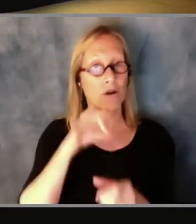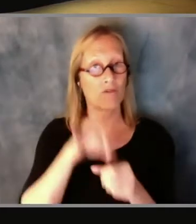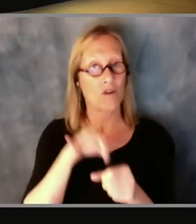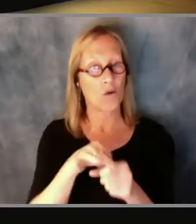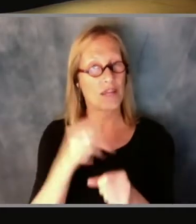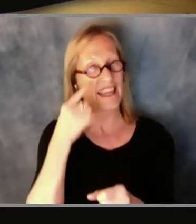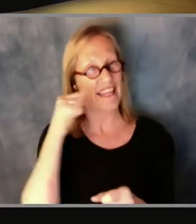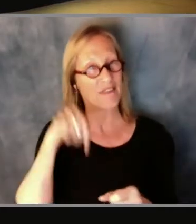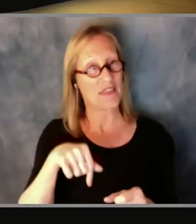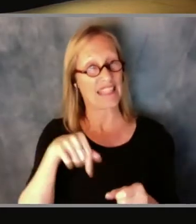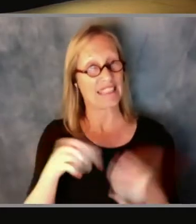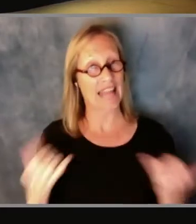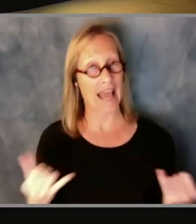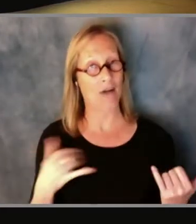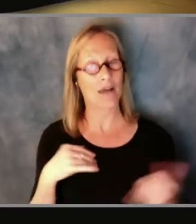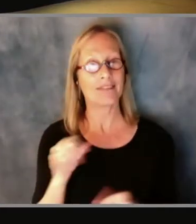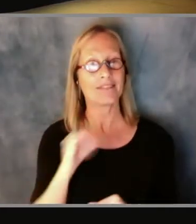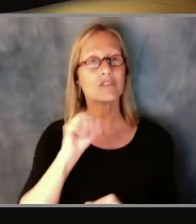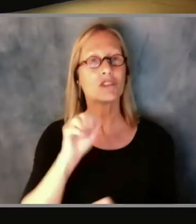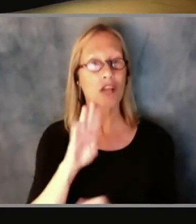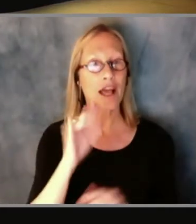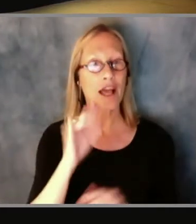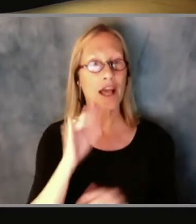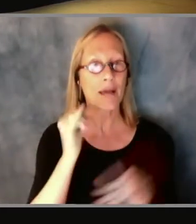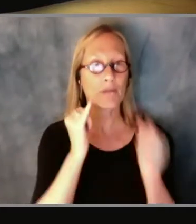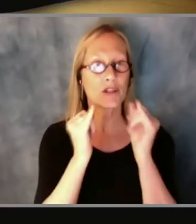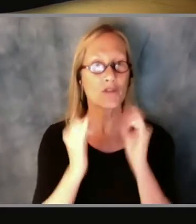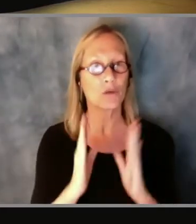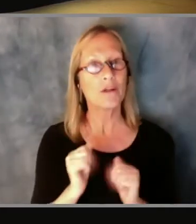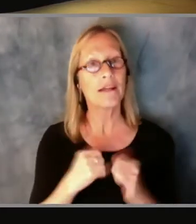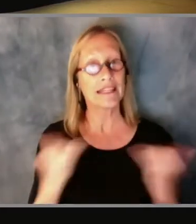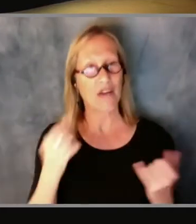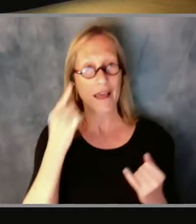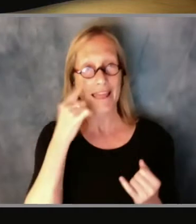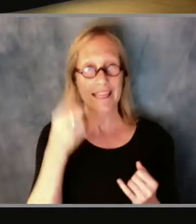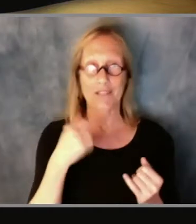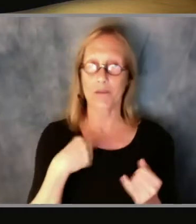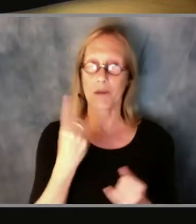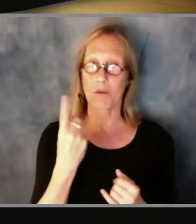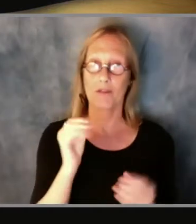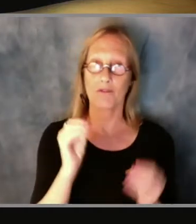And I think this might be one of your most important job interviews.